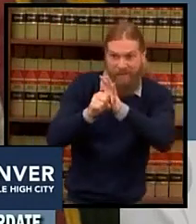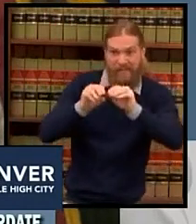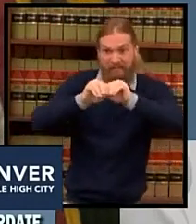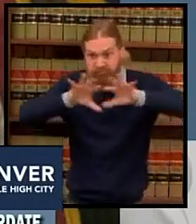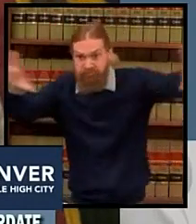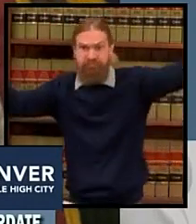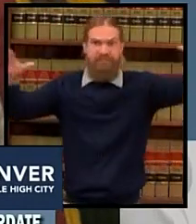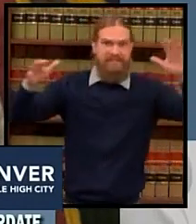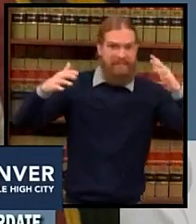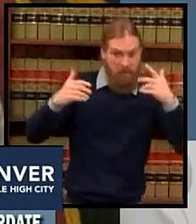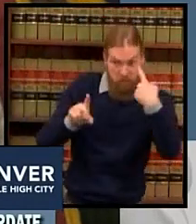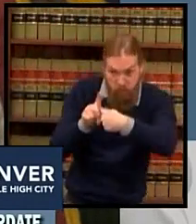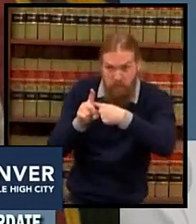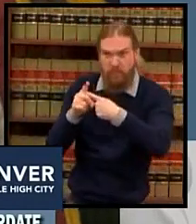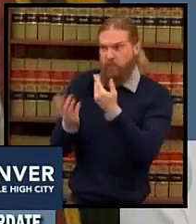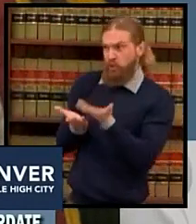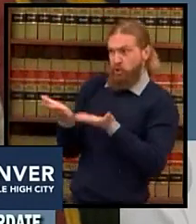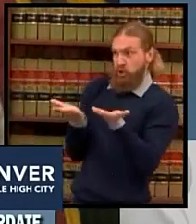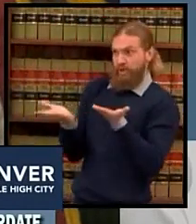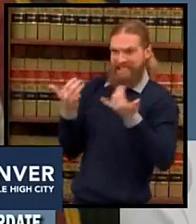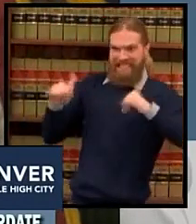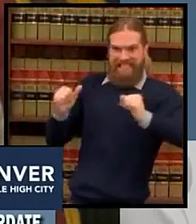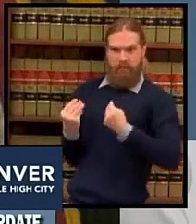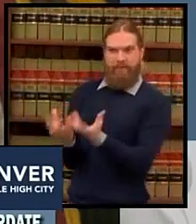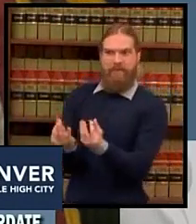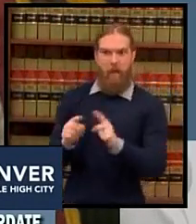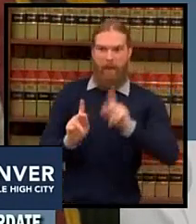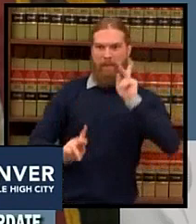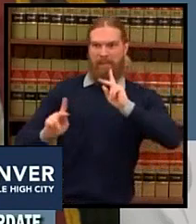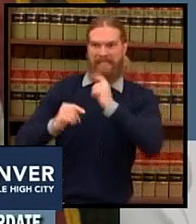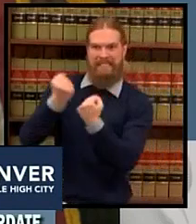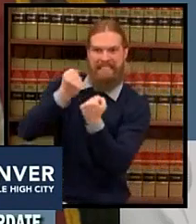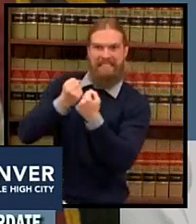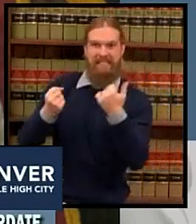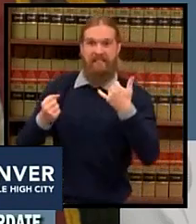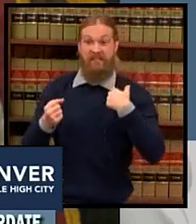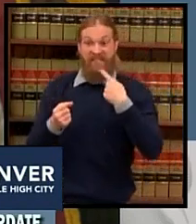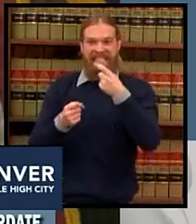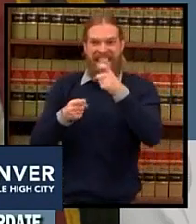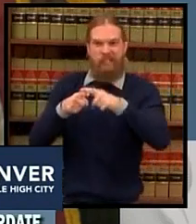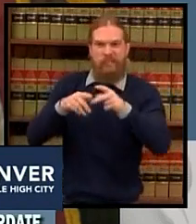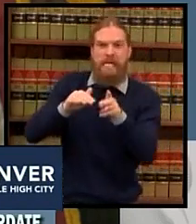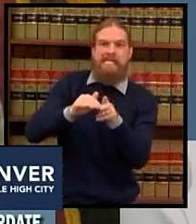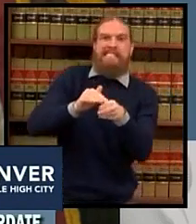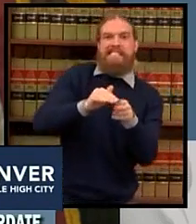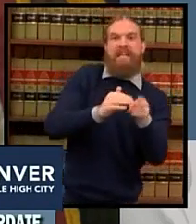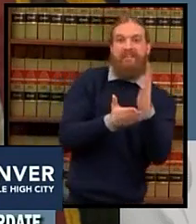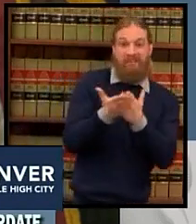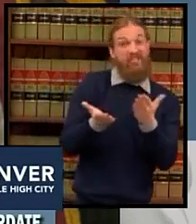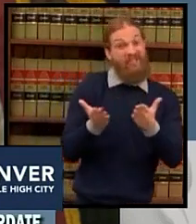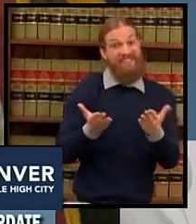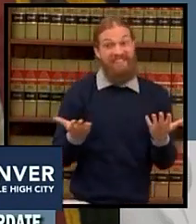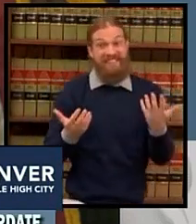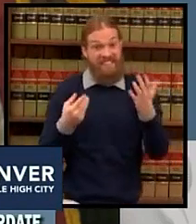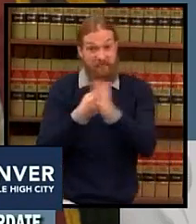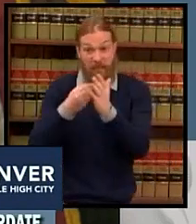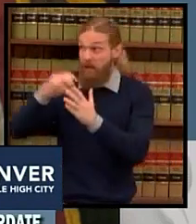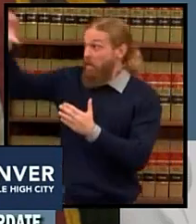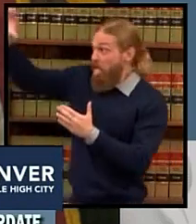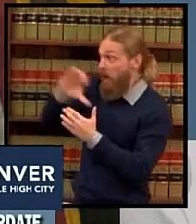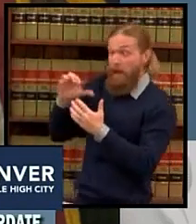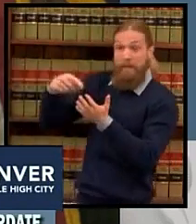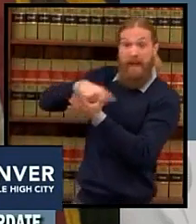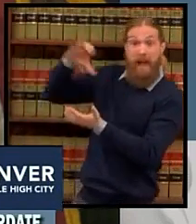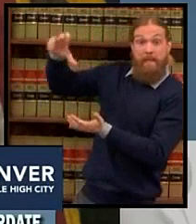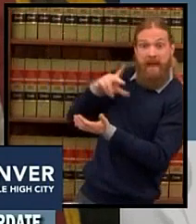our services. We could have further service cuts, quite frankly, if we're unable to get reimbursed. We're talking about no small number, $61